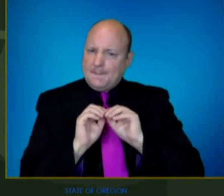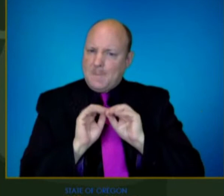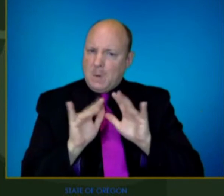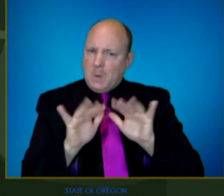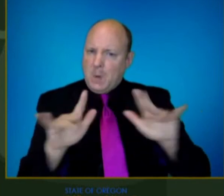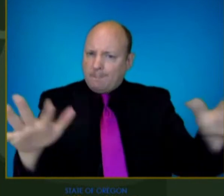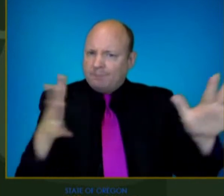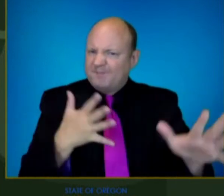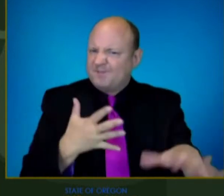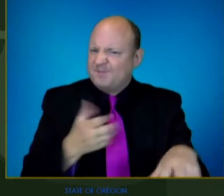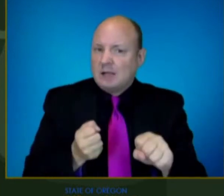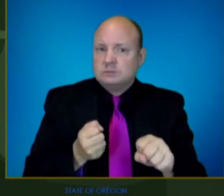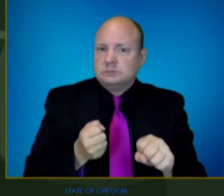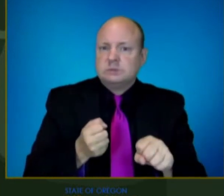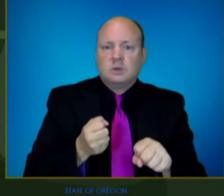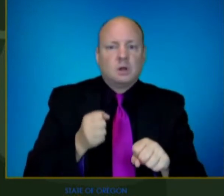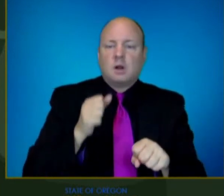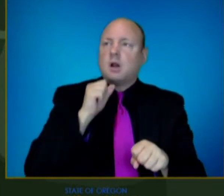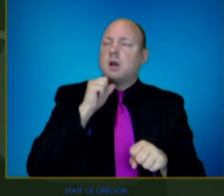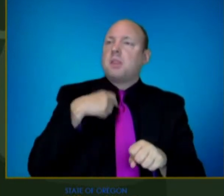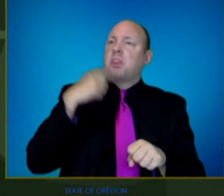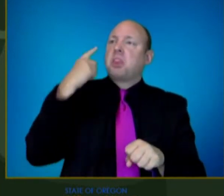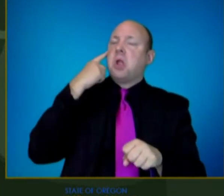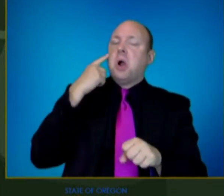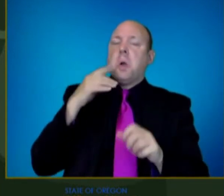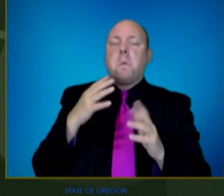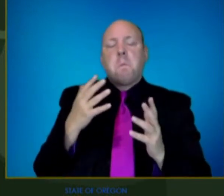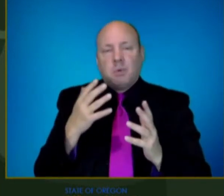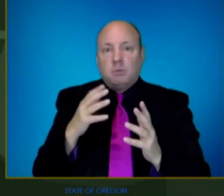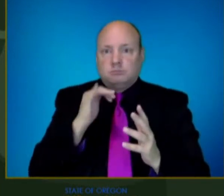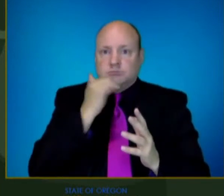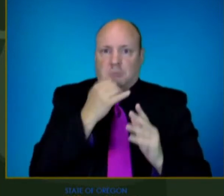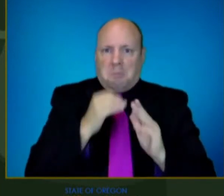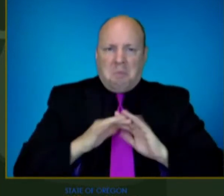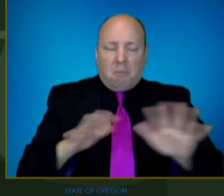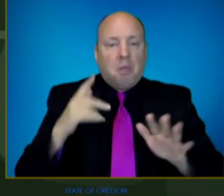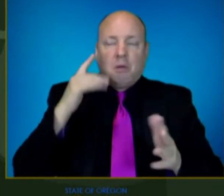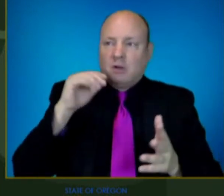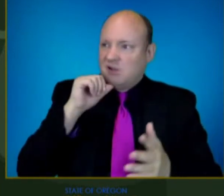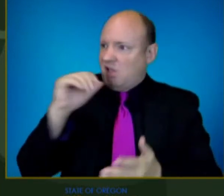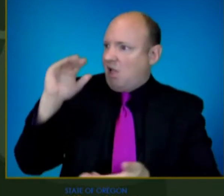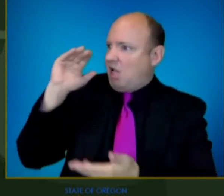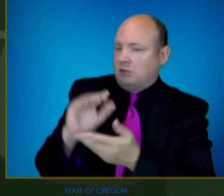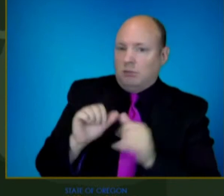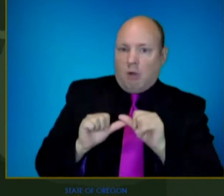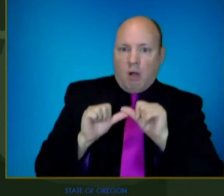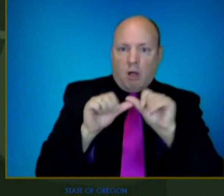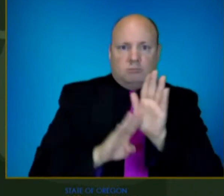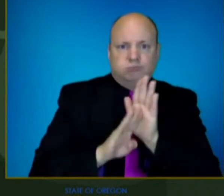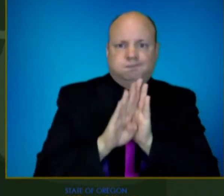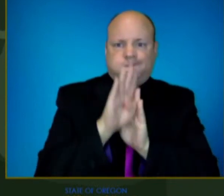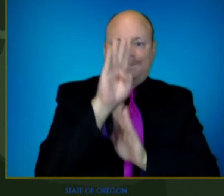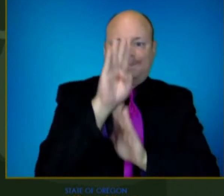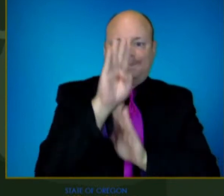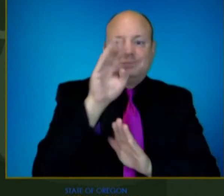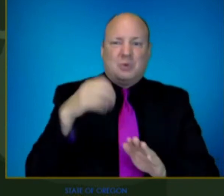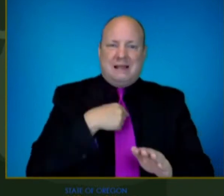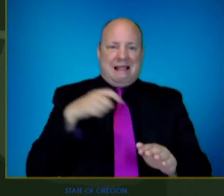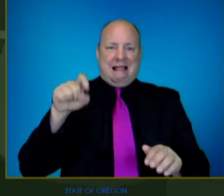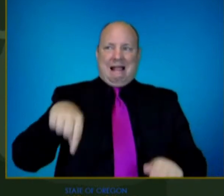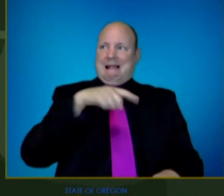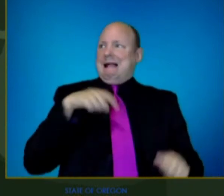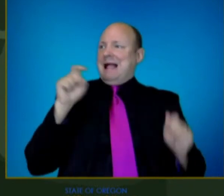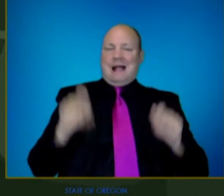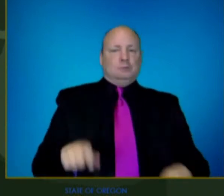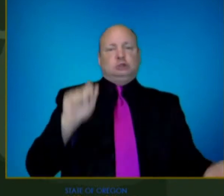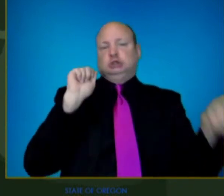soon, unless we act immediately to reverse this dangerous trend. So my plea today is